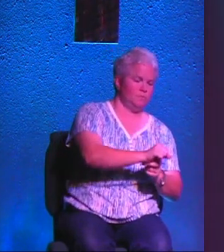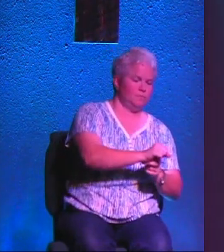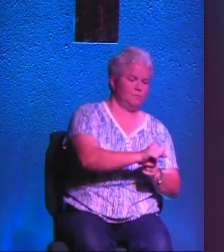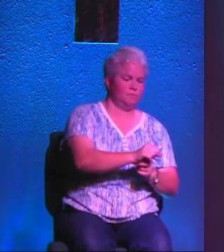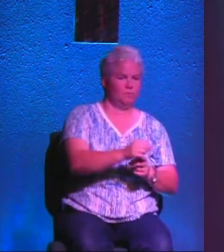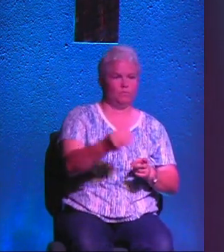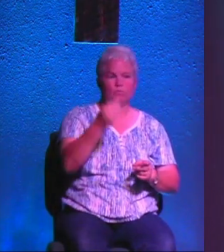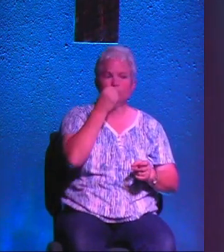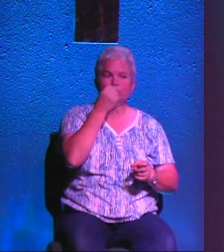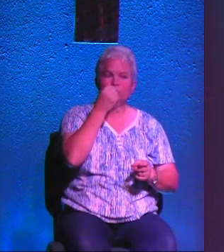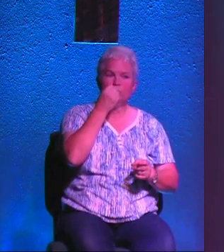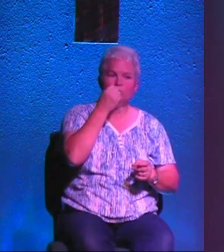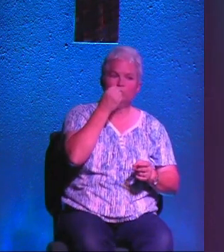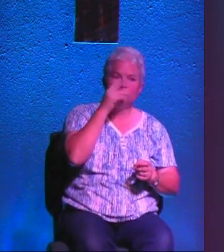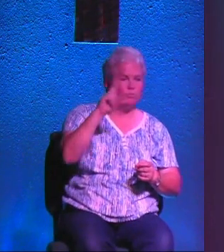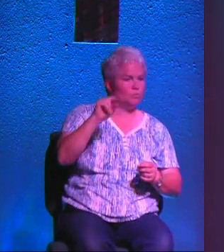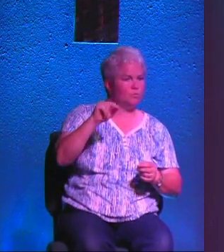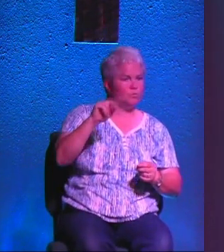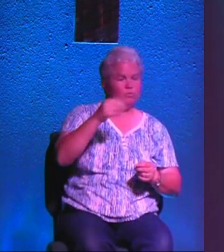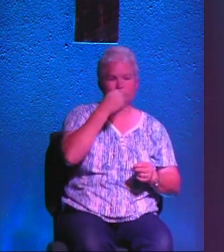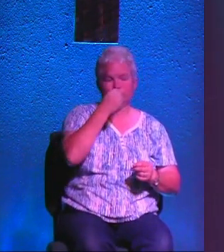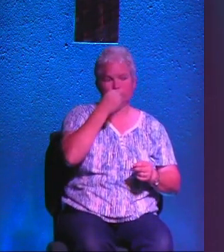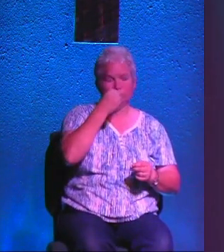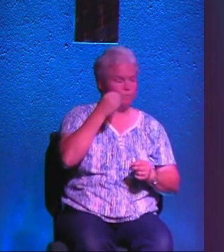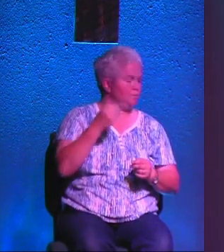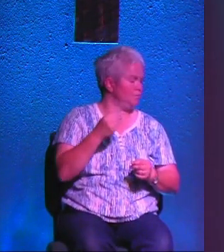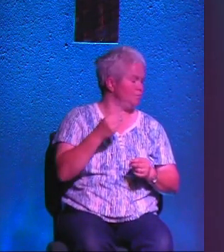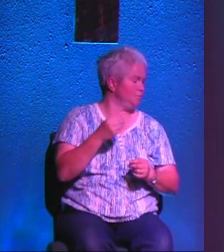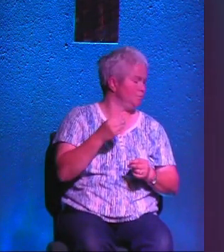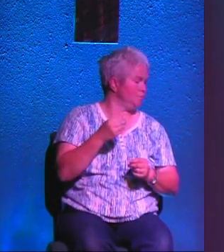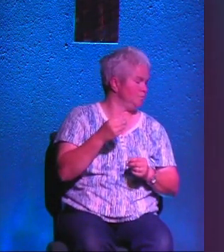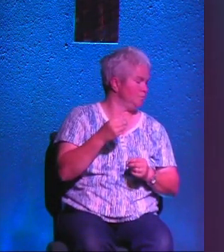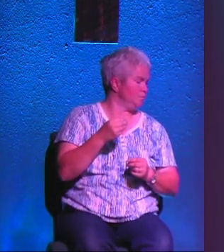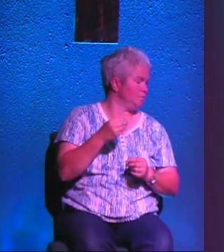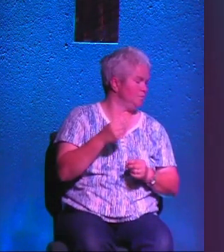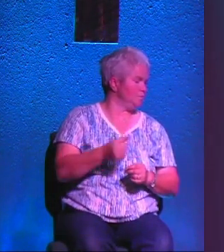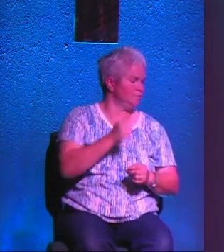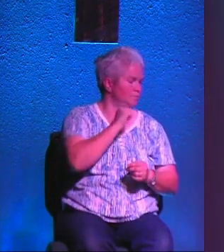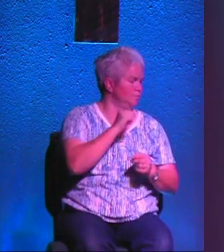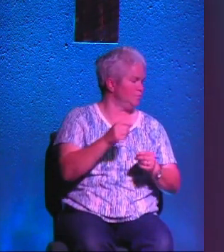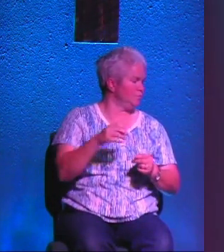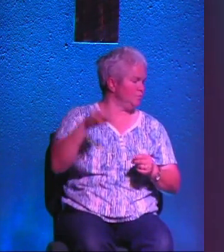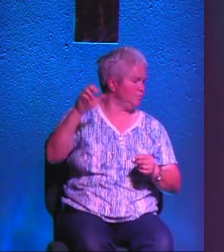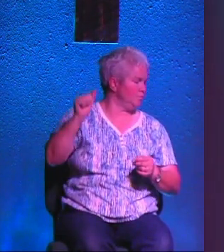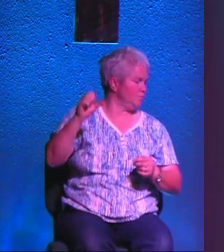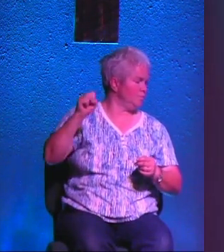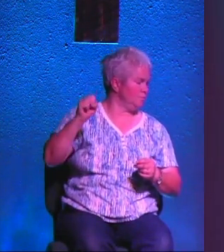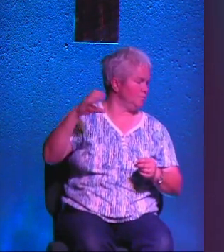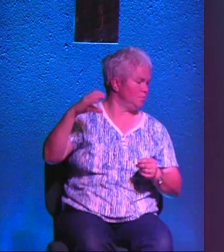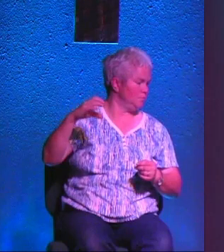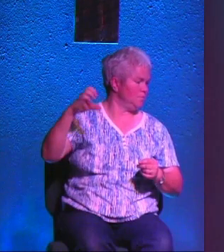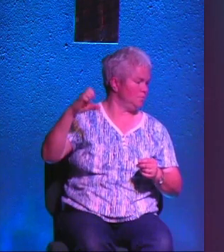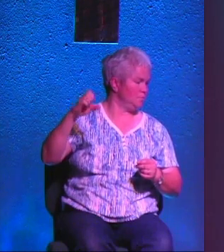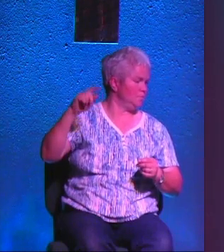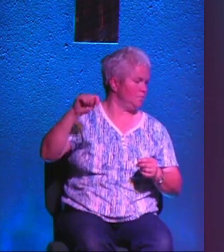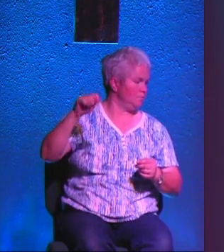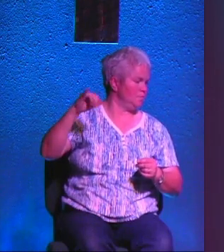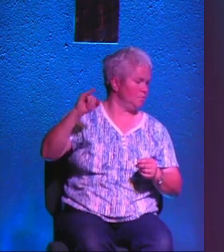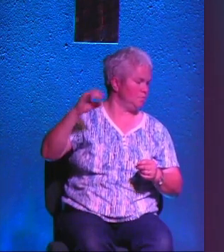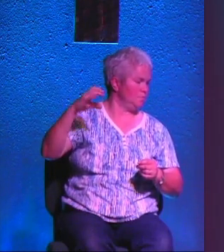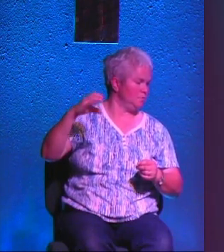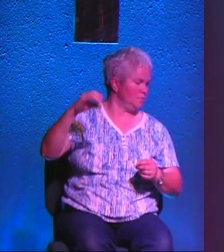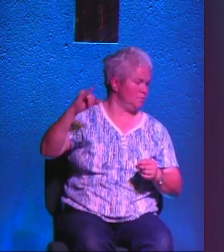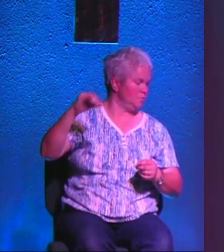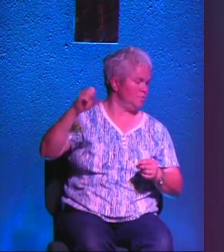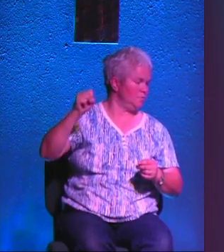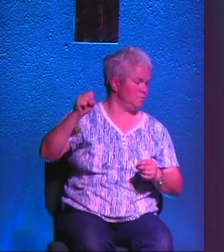and starvation and things like that. See, asceticism is not freedom. It's bondage where your mind